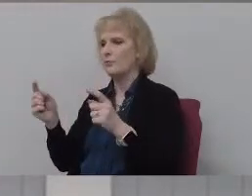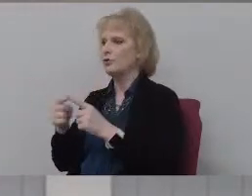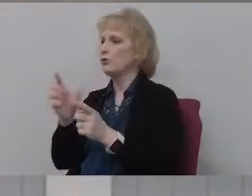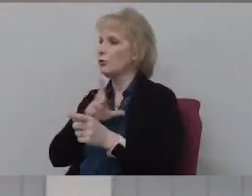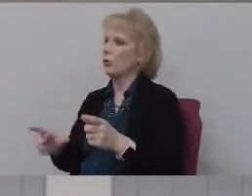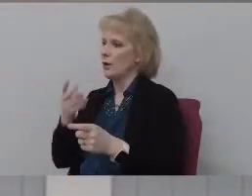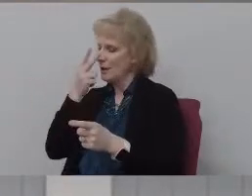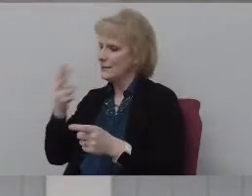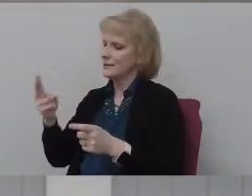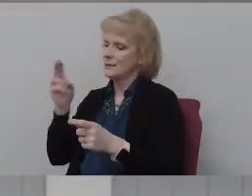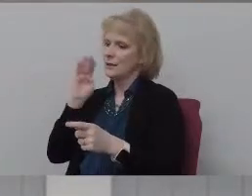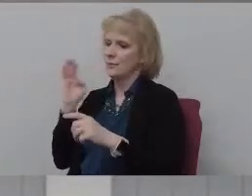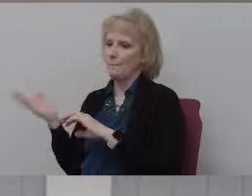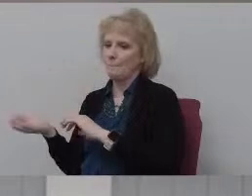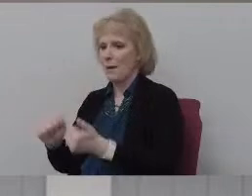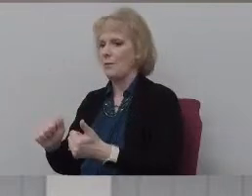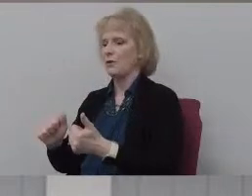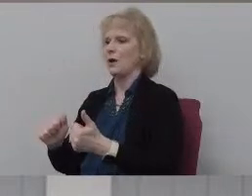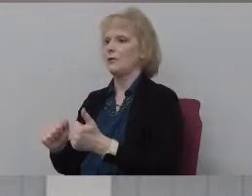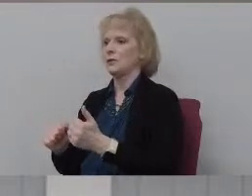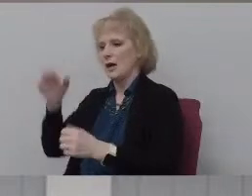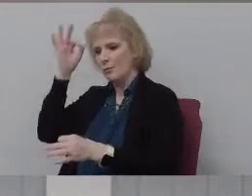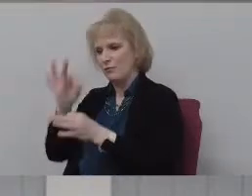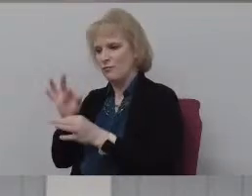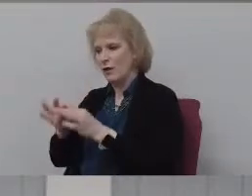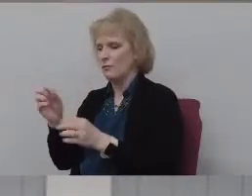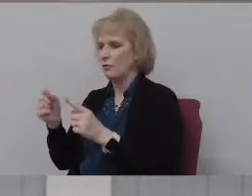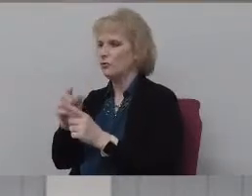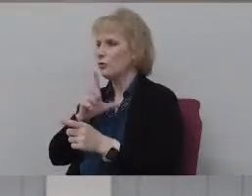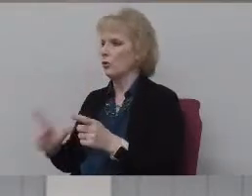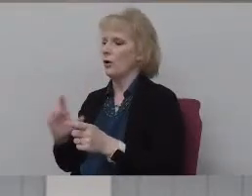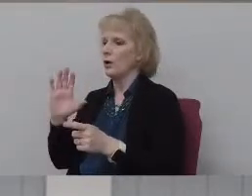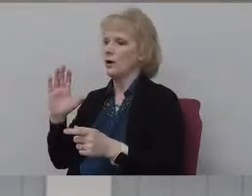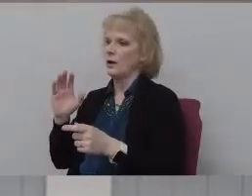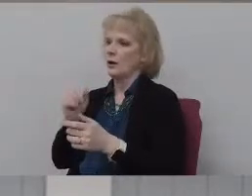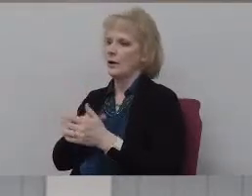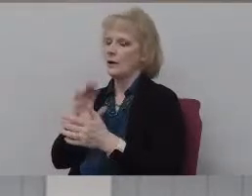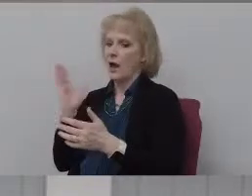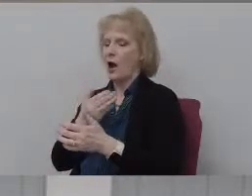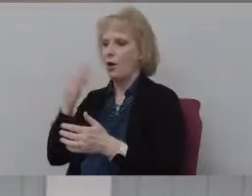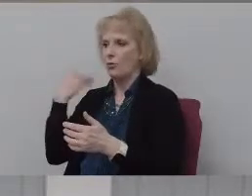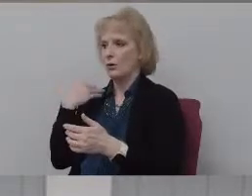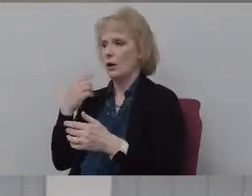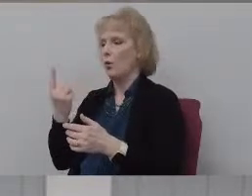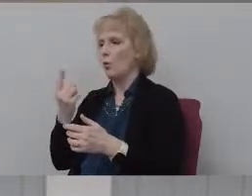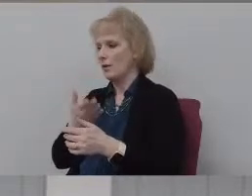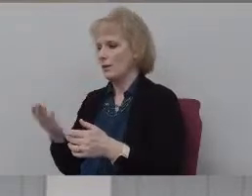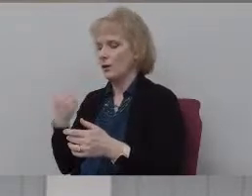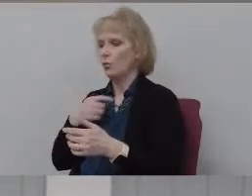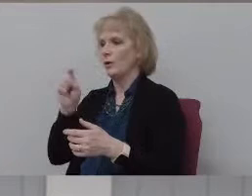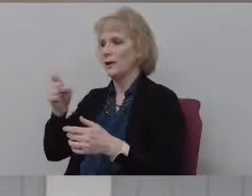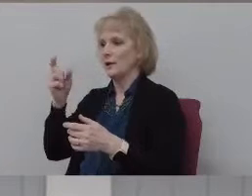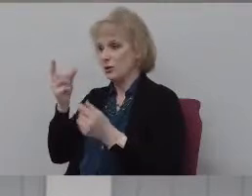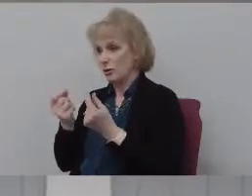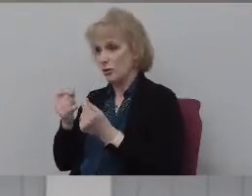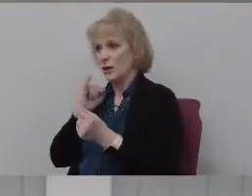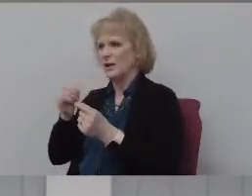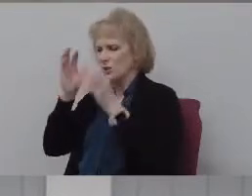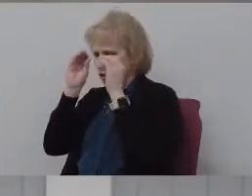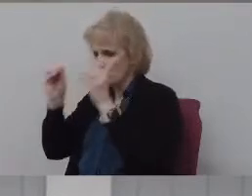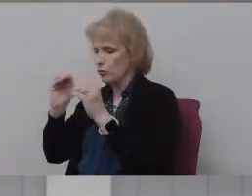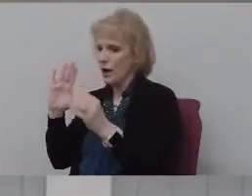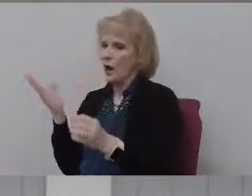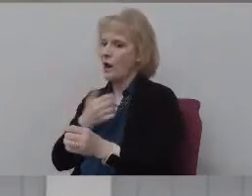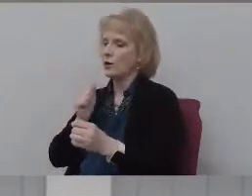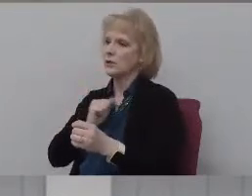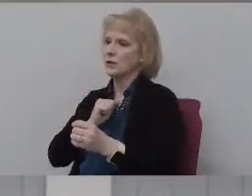see them being faithful to church so they can grow in the Lord. It is our responsibility. And one of the things that we need to do is we need to train ourselves and teach